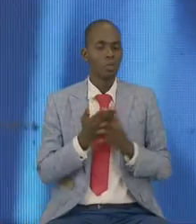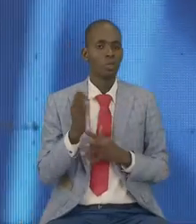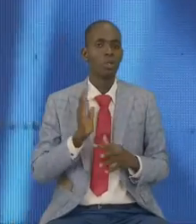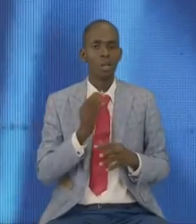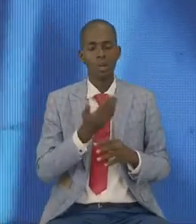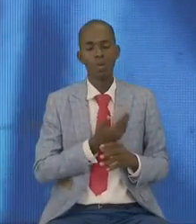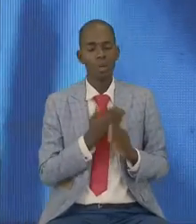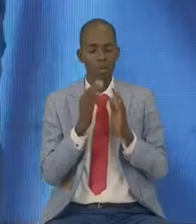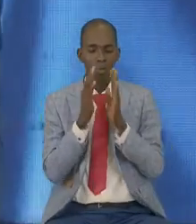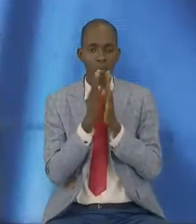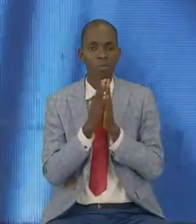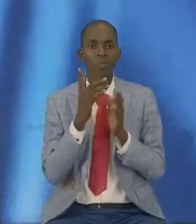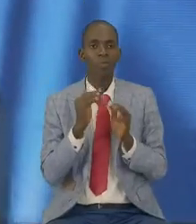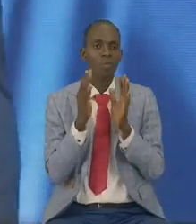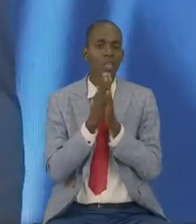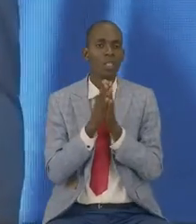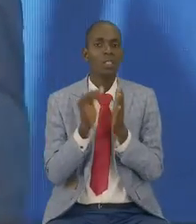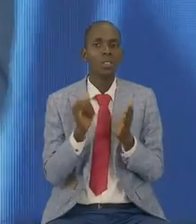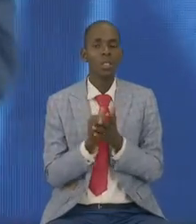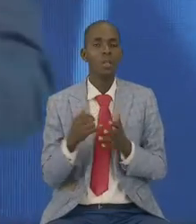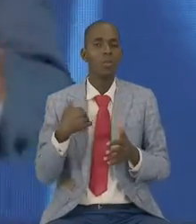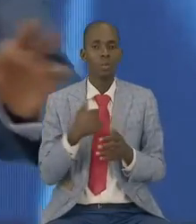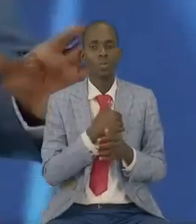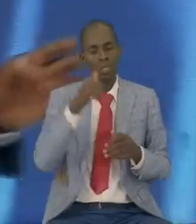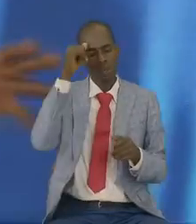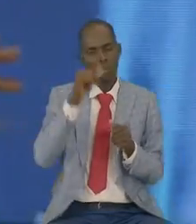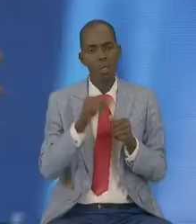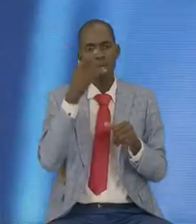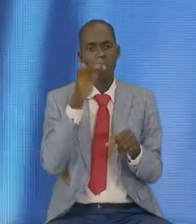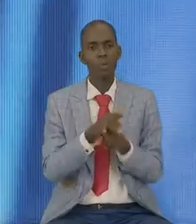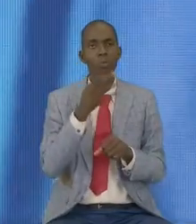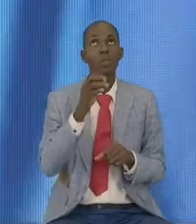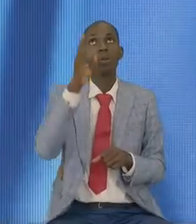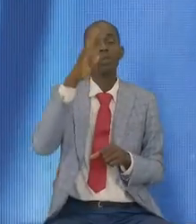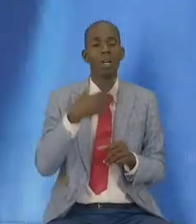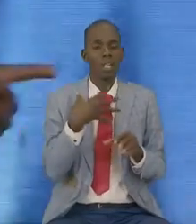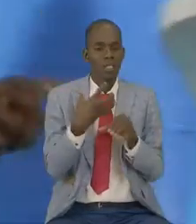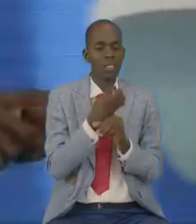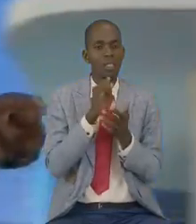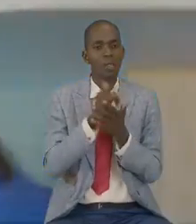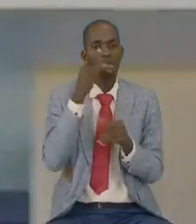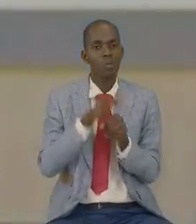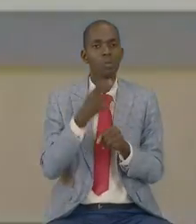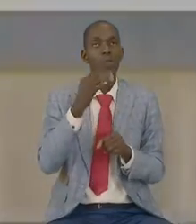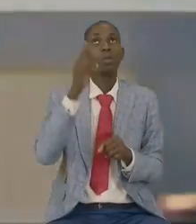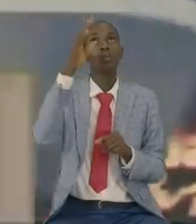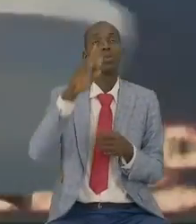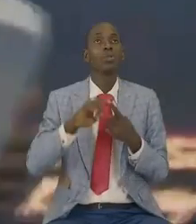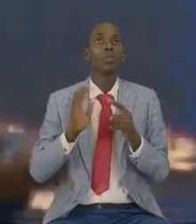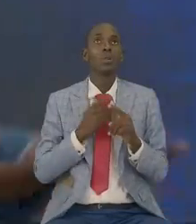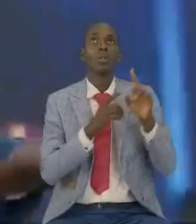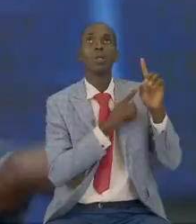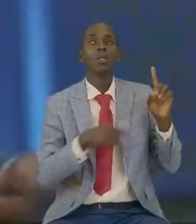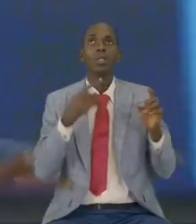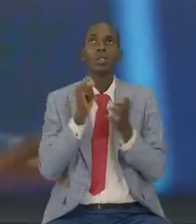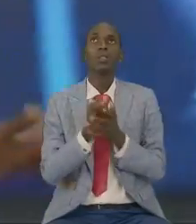supplication. The supplication that remembers the promise of God and will take the promise of God to the Lord and say, Lord,